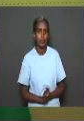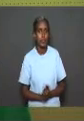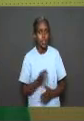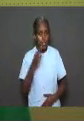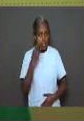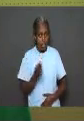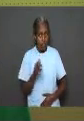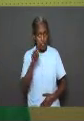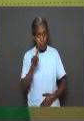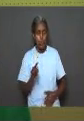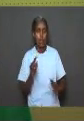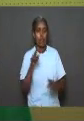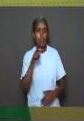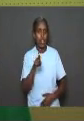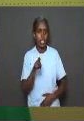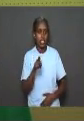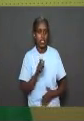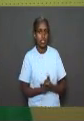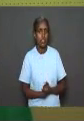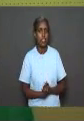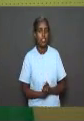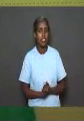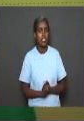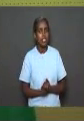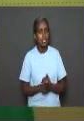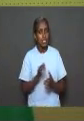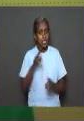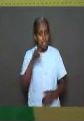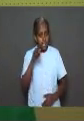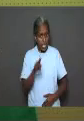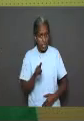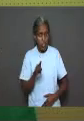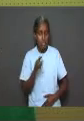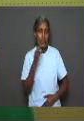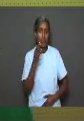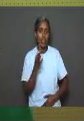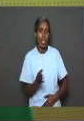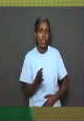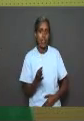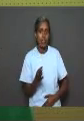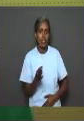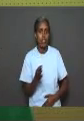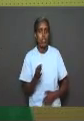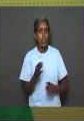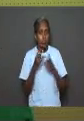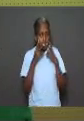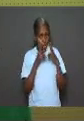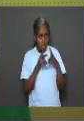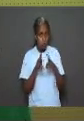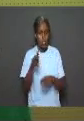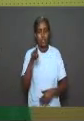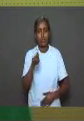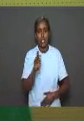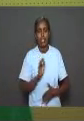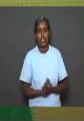F prime of x is the derivative of f with respect to